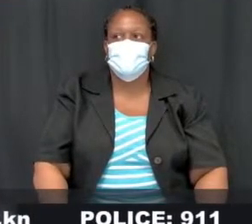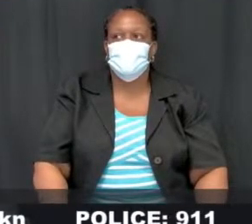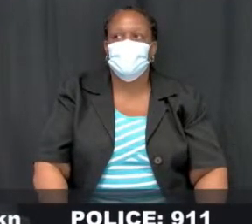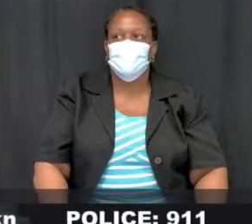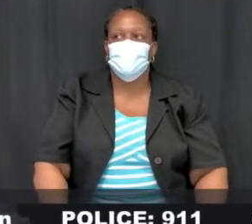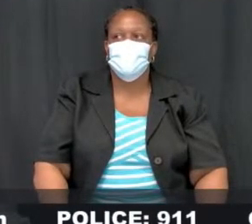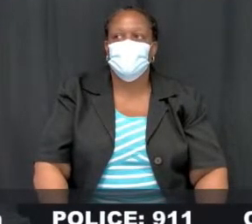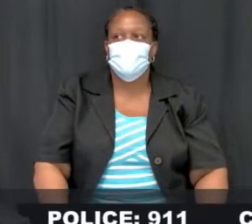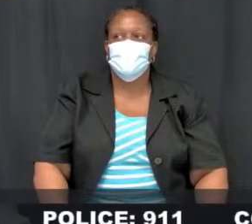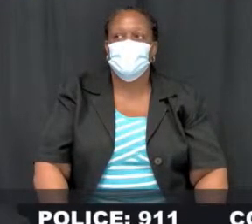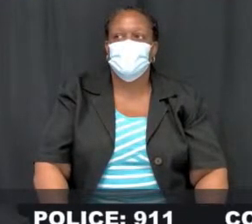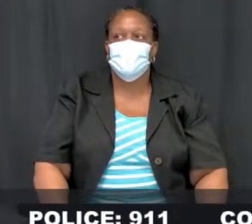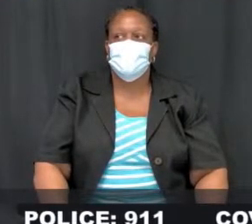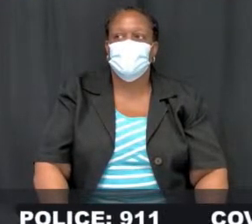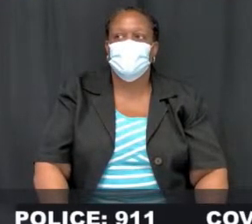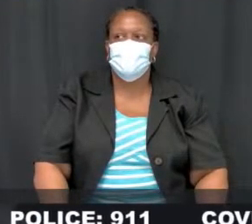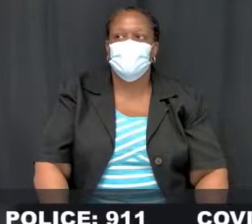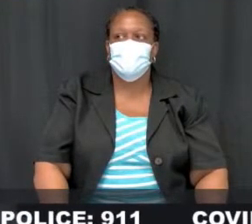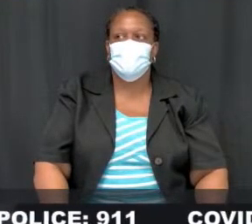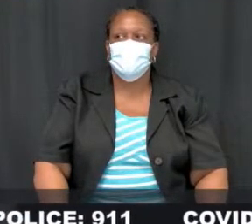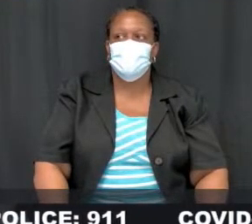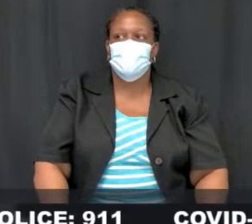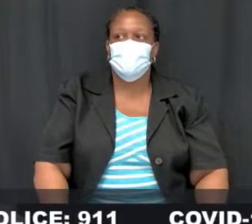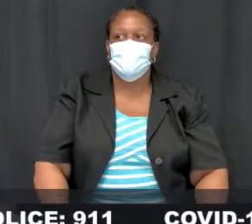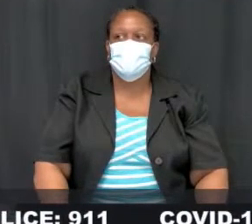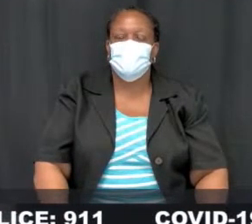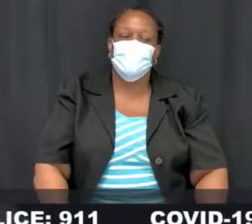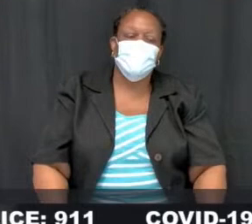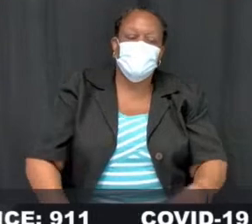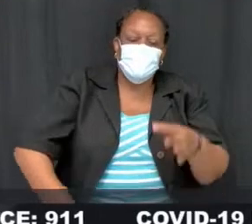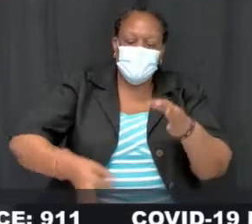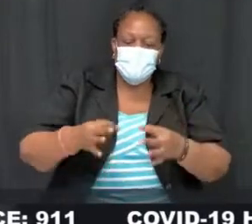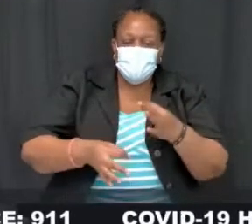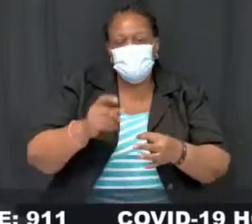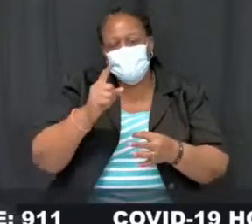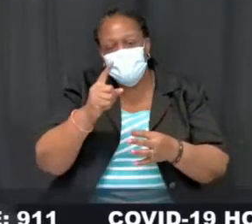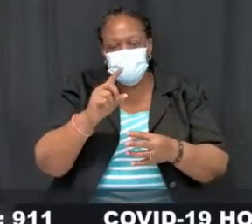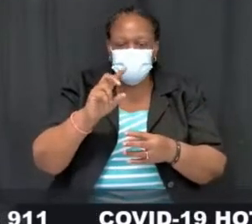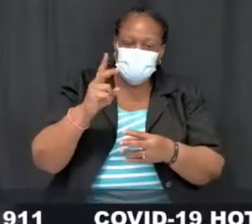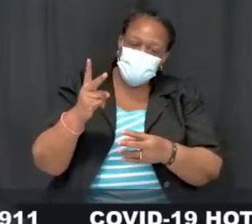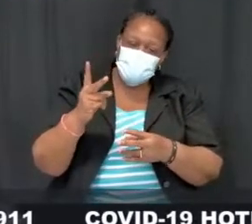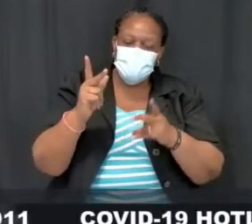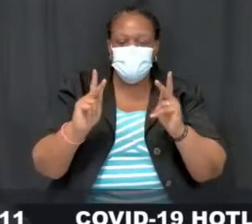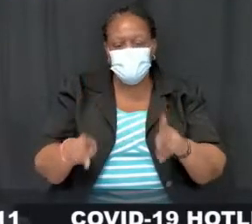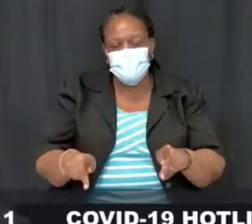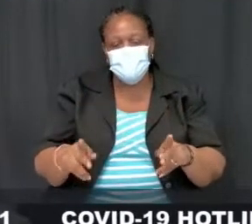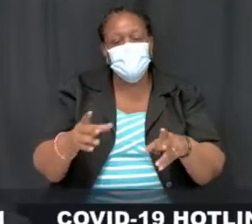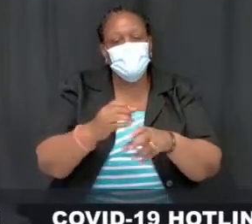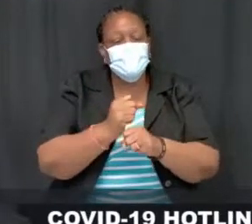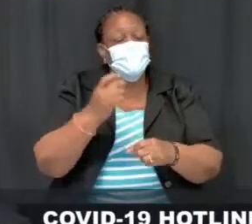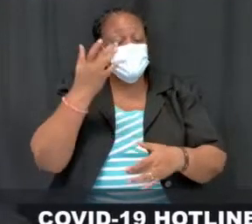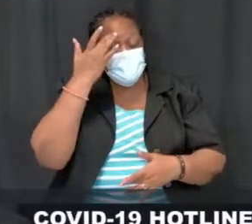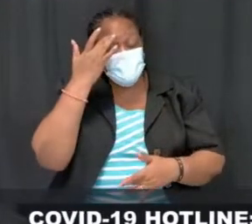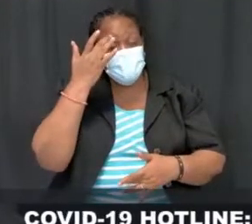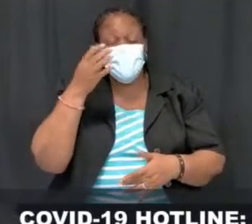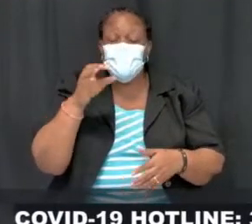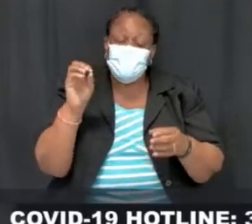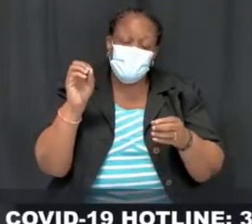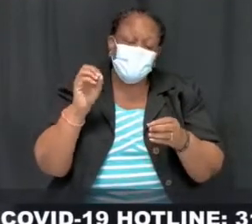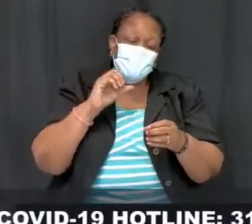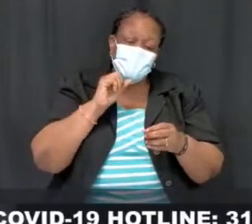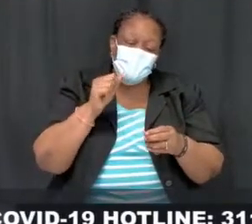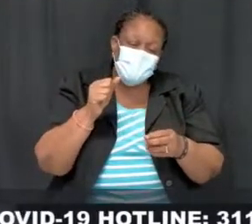immunized, even if 1 or 2 persons got infected, there would be no significant transmission because those who